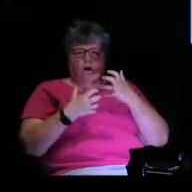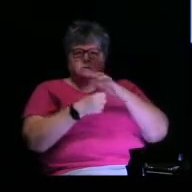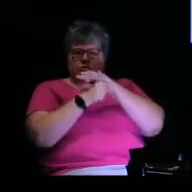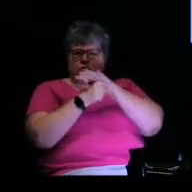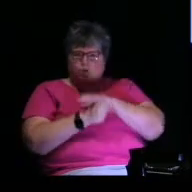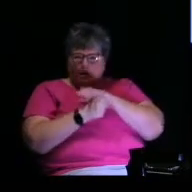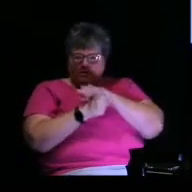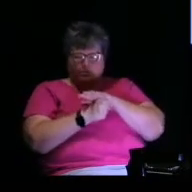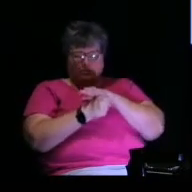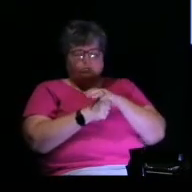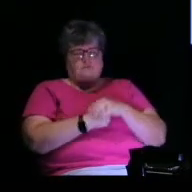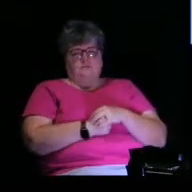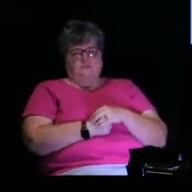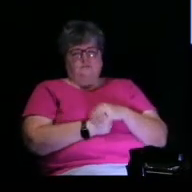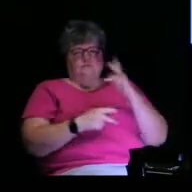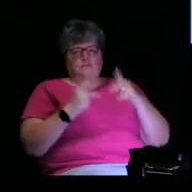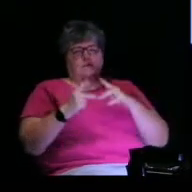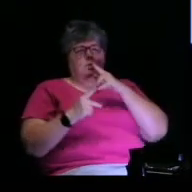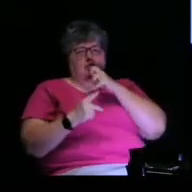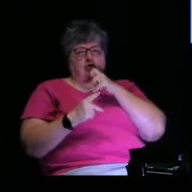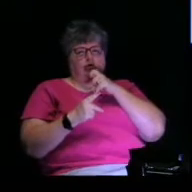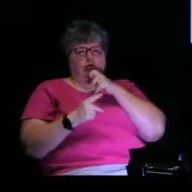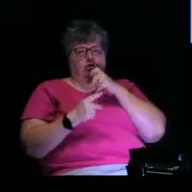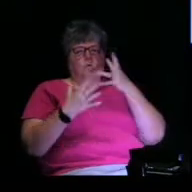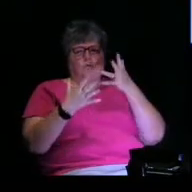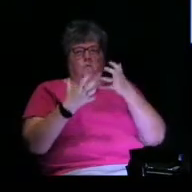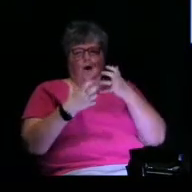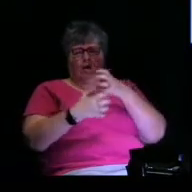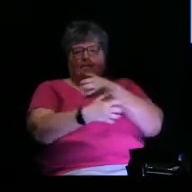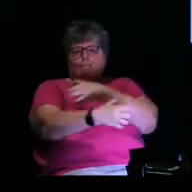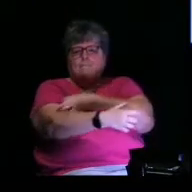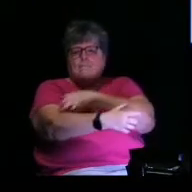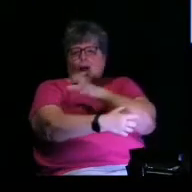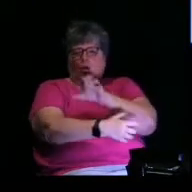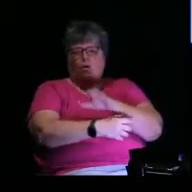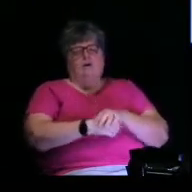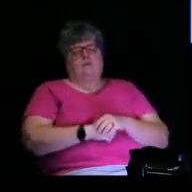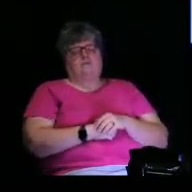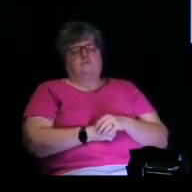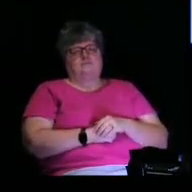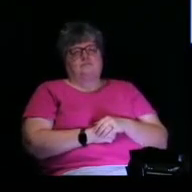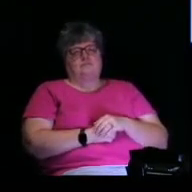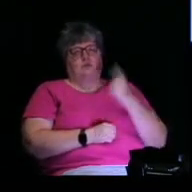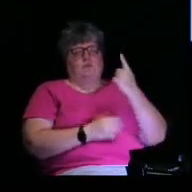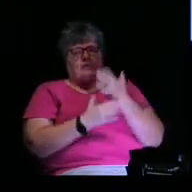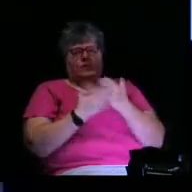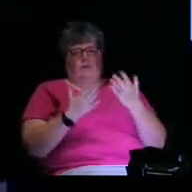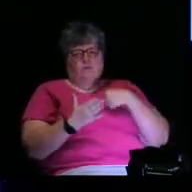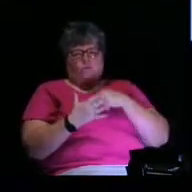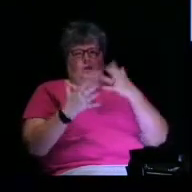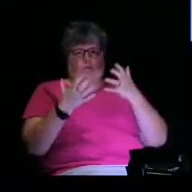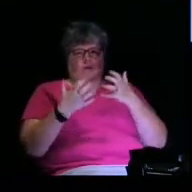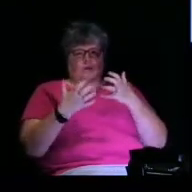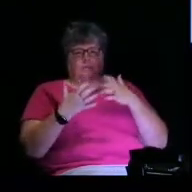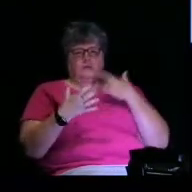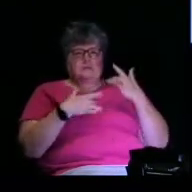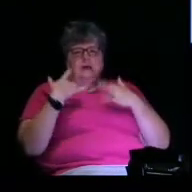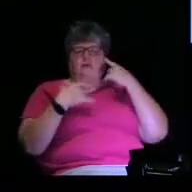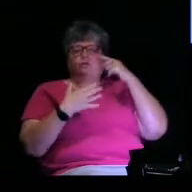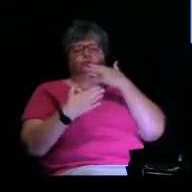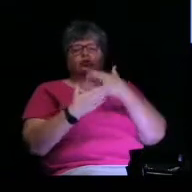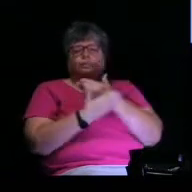stress. People who crave power. But listen, one of the things we need to do right now is we need to be zealous for good